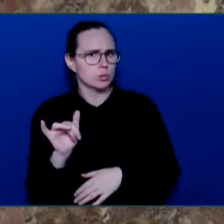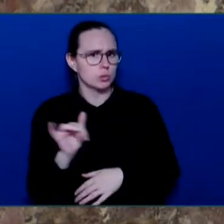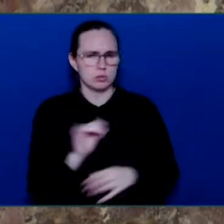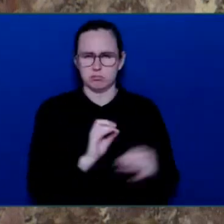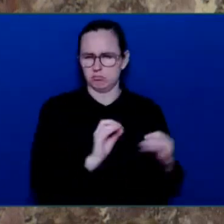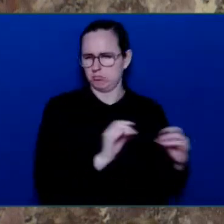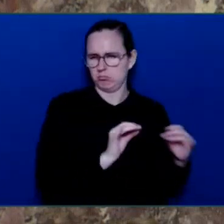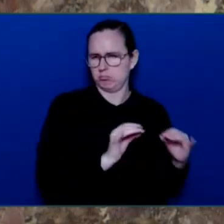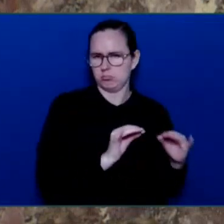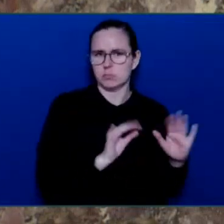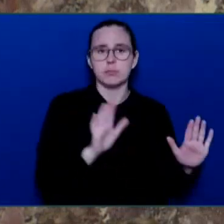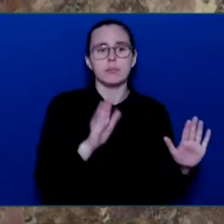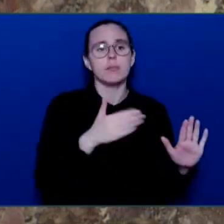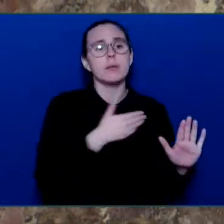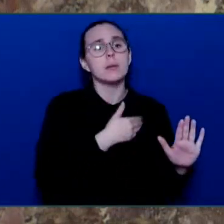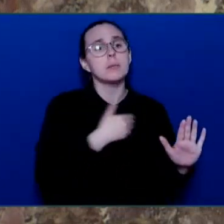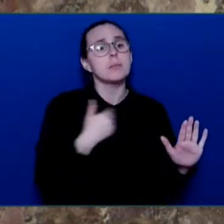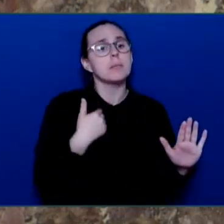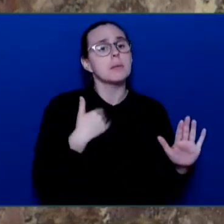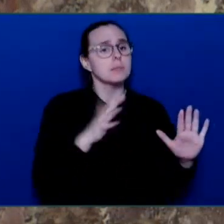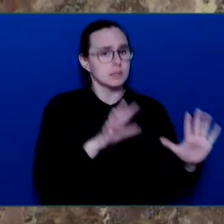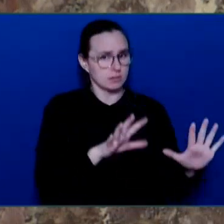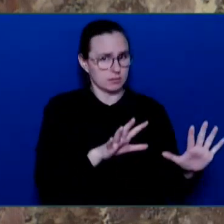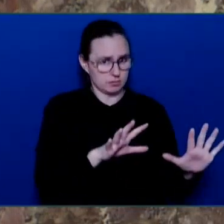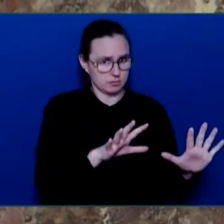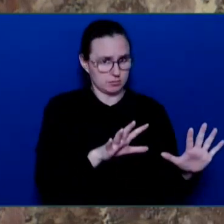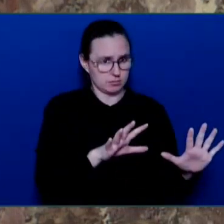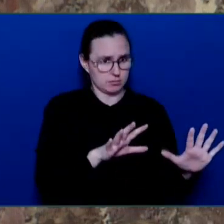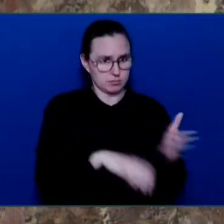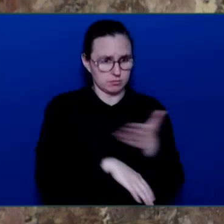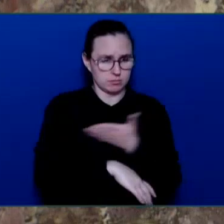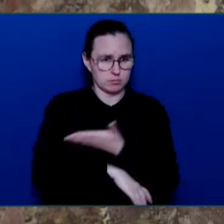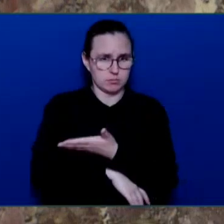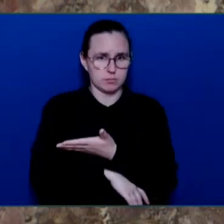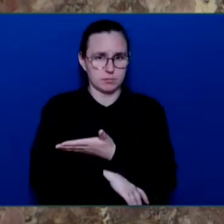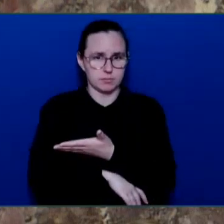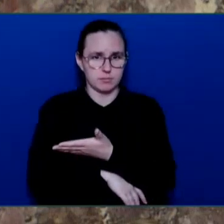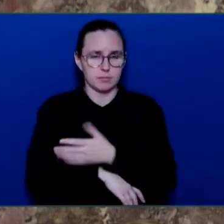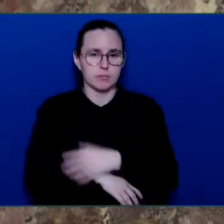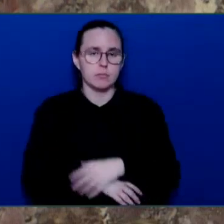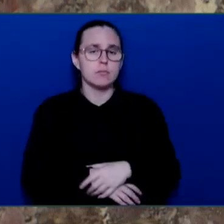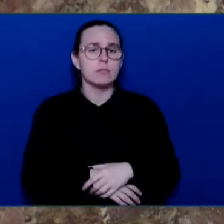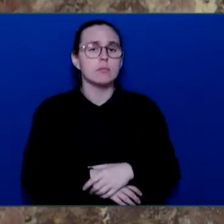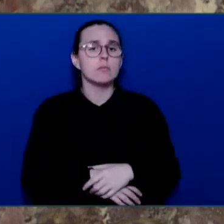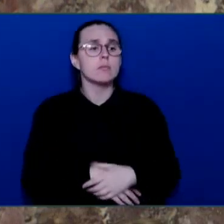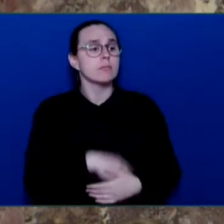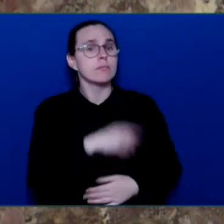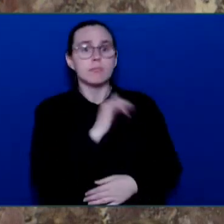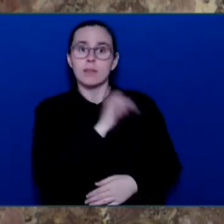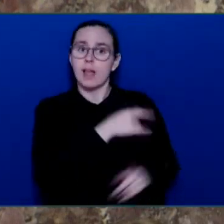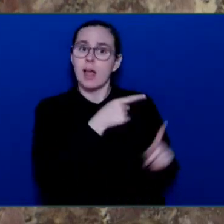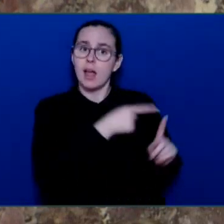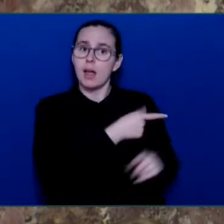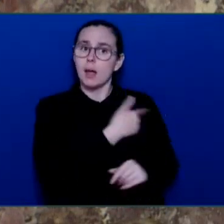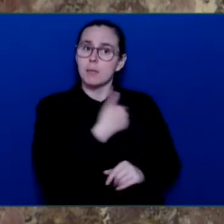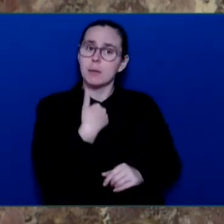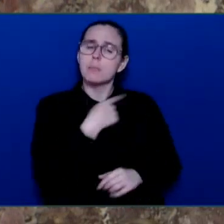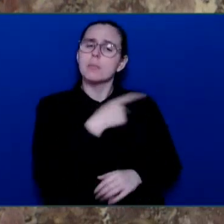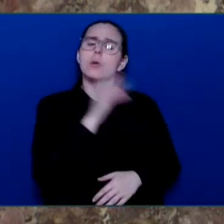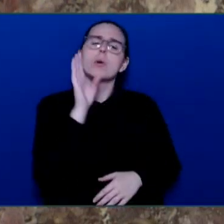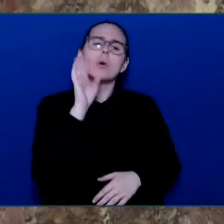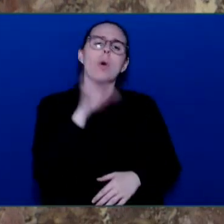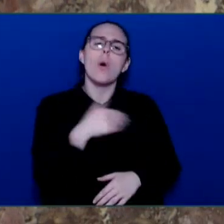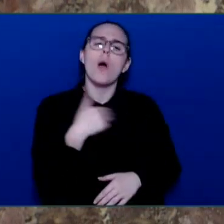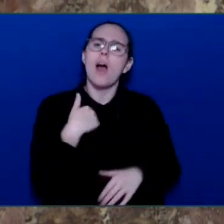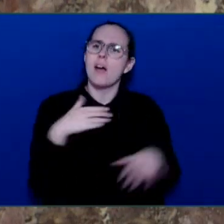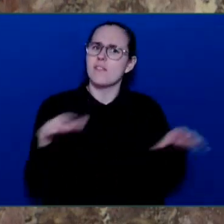please. And the member knows that there are a number of different actions that have been taken. And the member knows